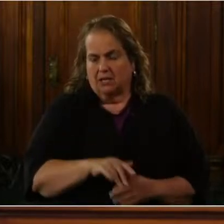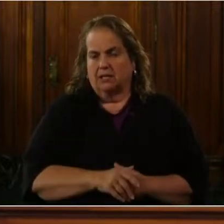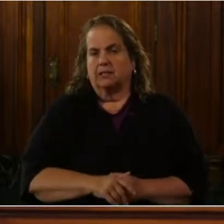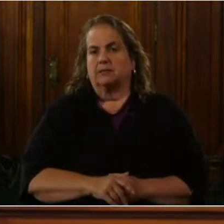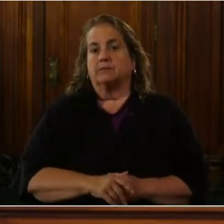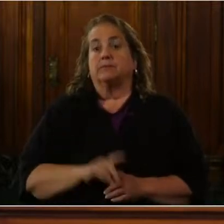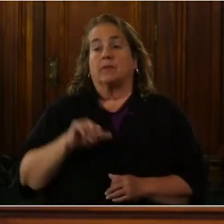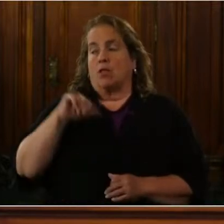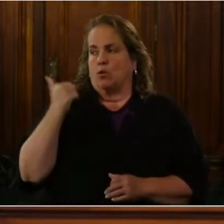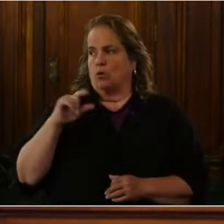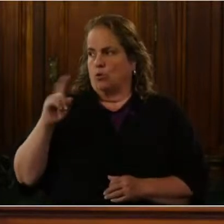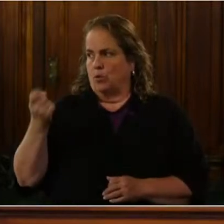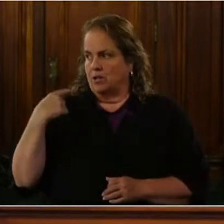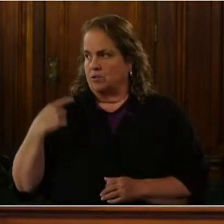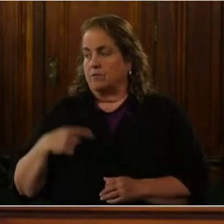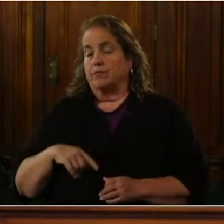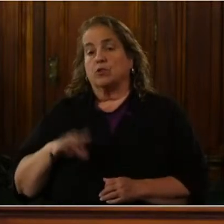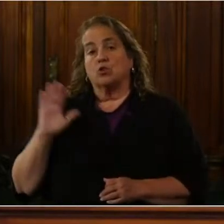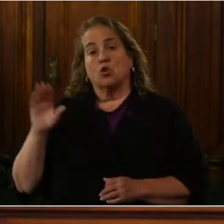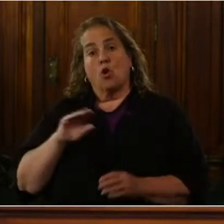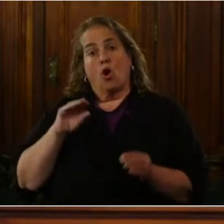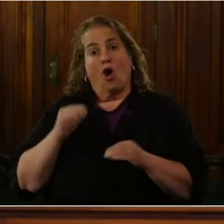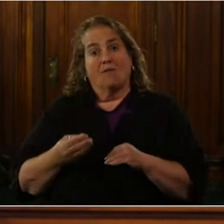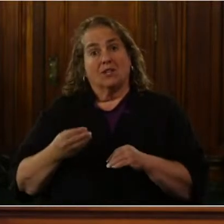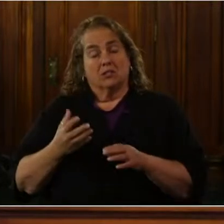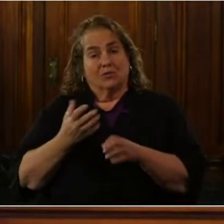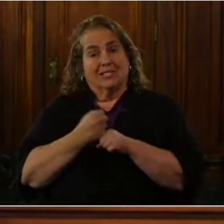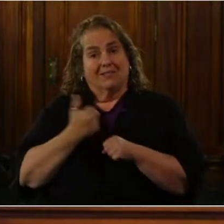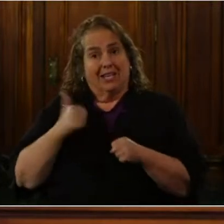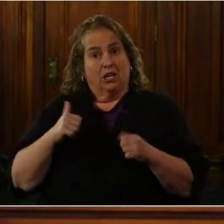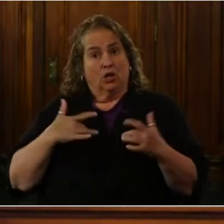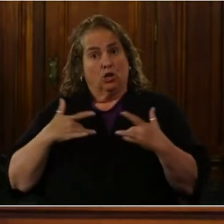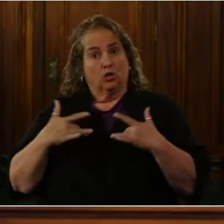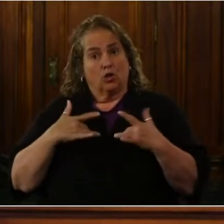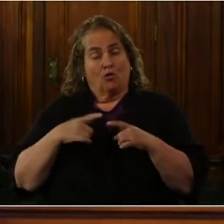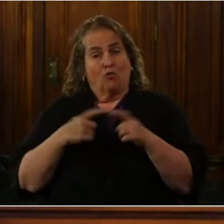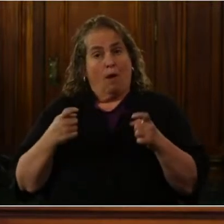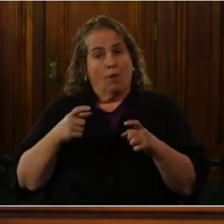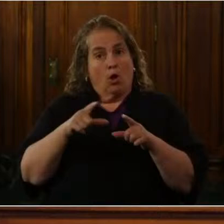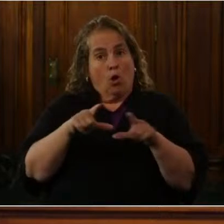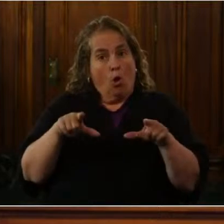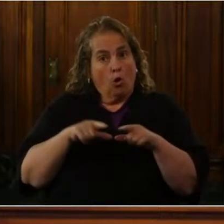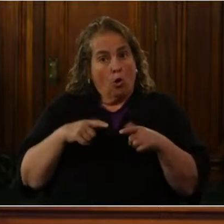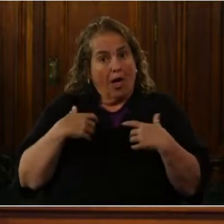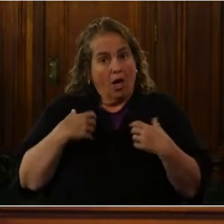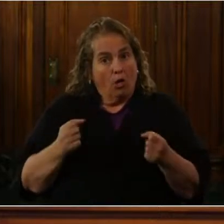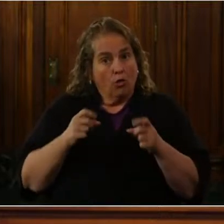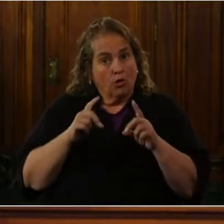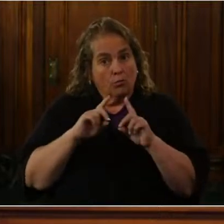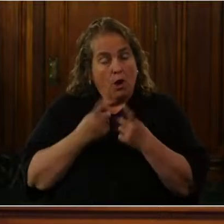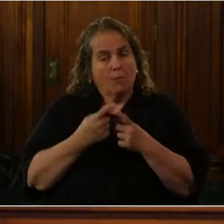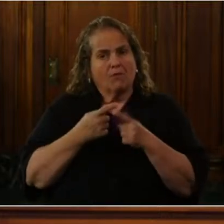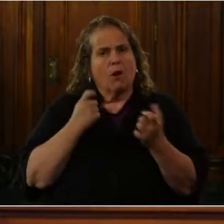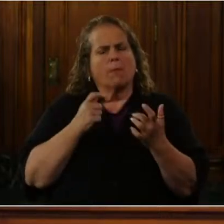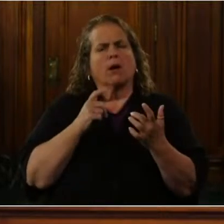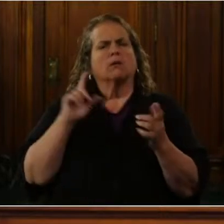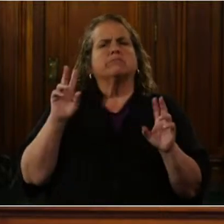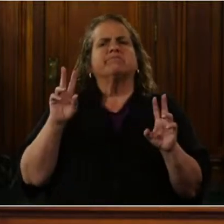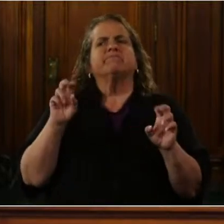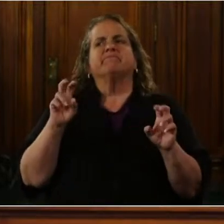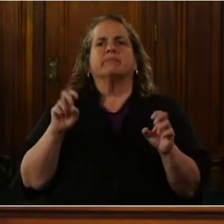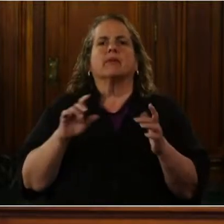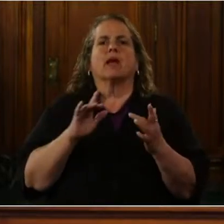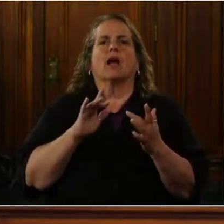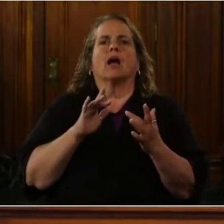I guess concerns from local health departments in terms of contact tracing. If, let's say, somebody